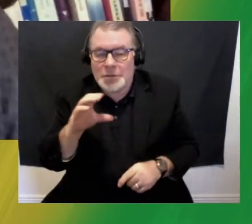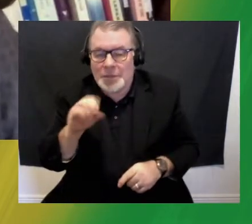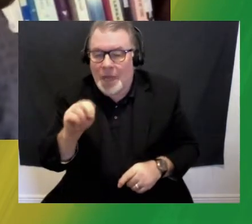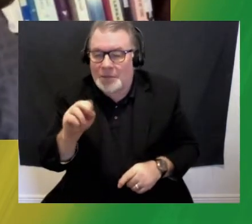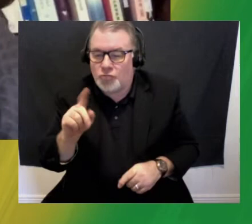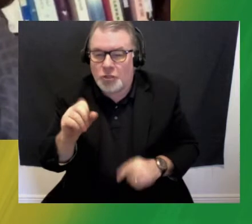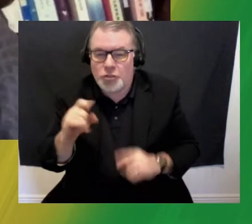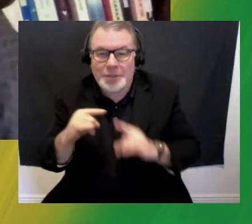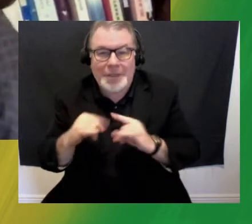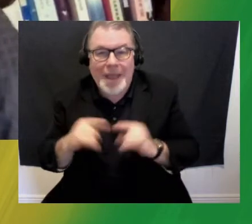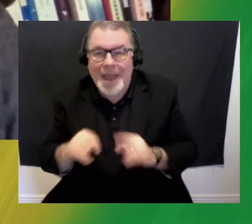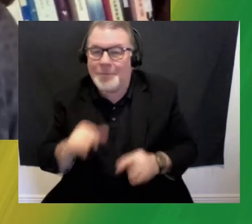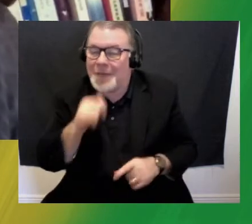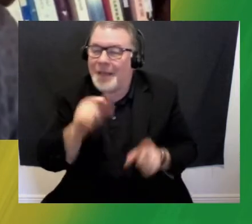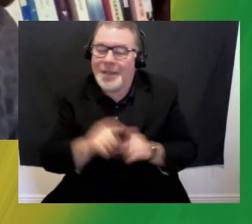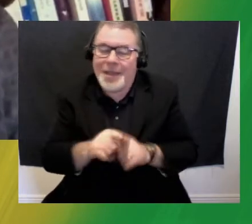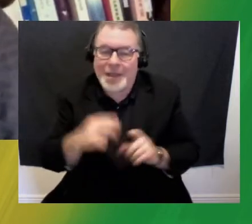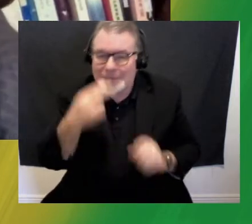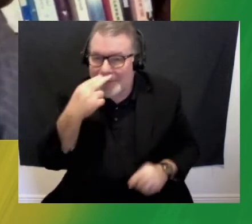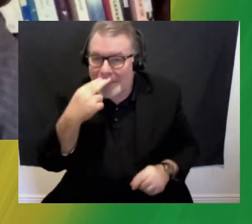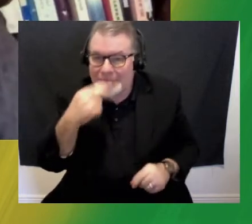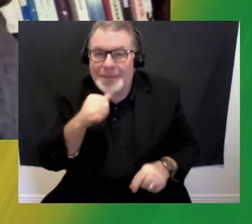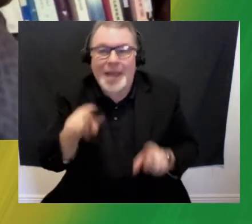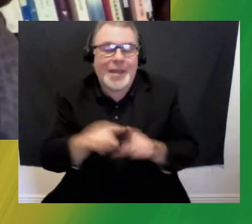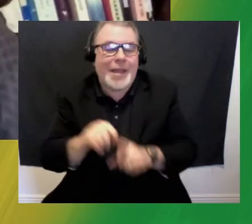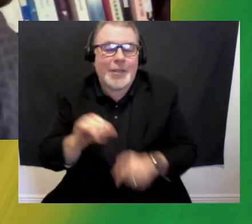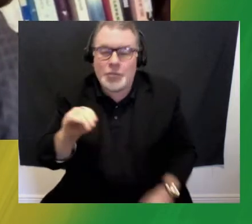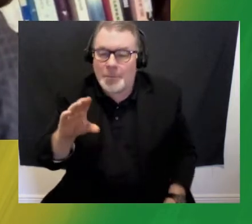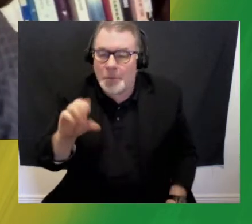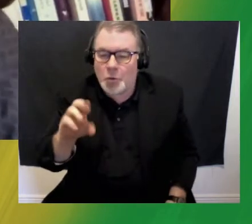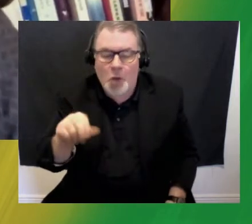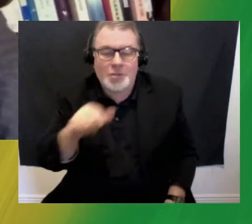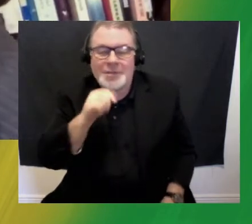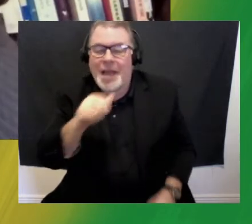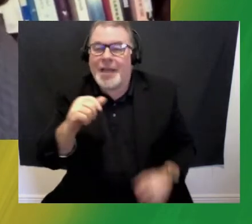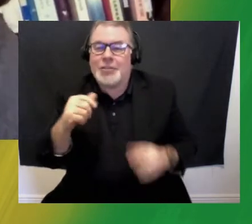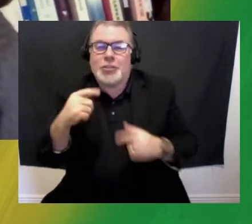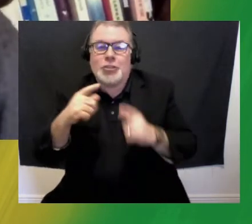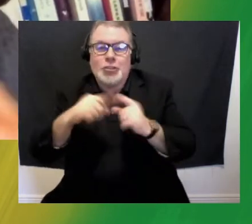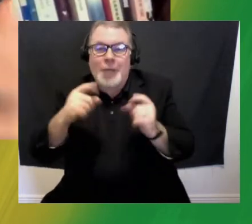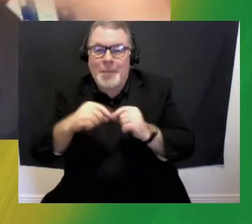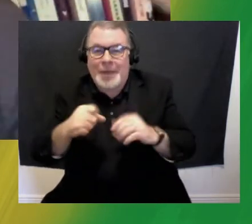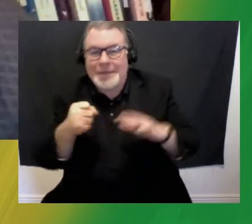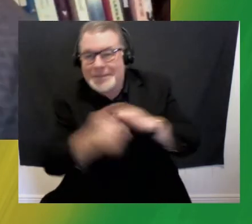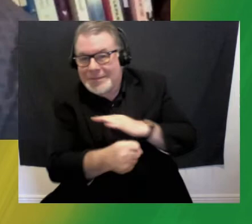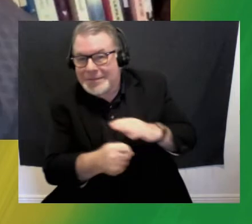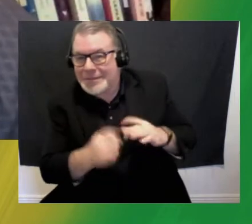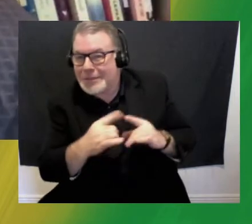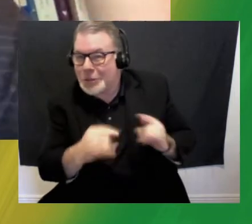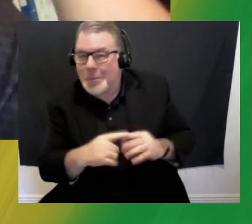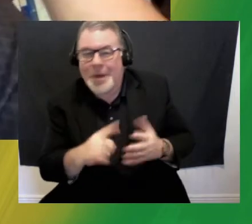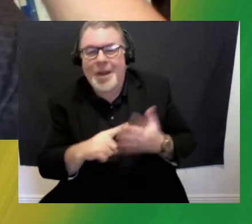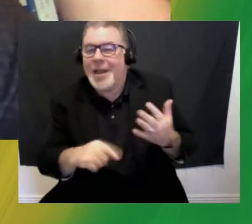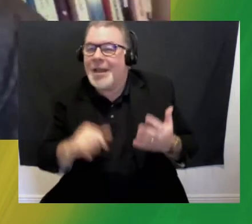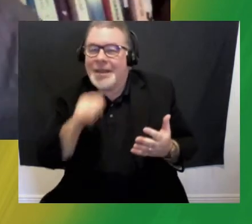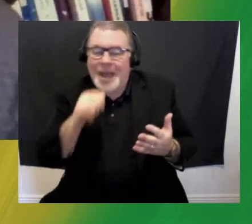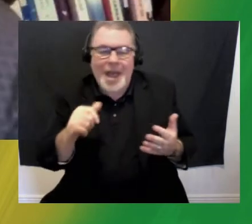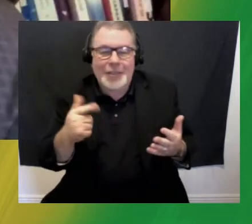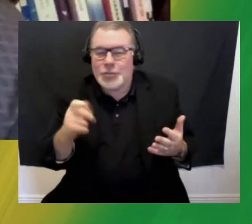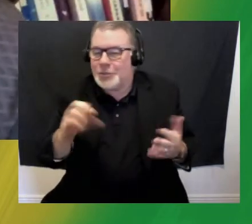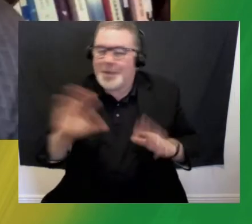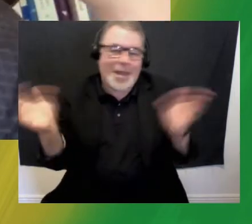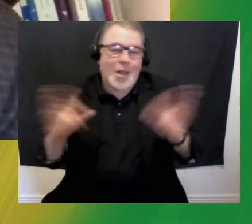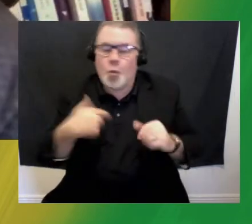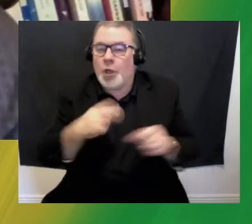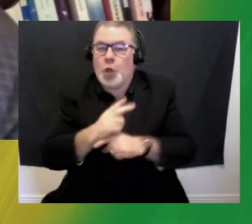it's not like Jim Crow. And it's not segregation. It's not Japanese internment. It's not indigenous genocide, right? So we use that language that sort of